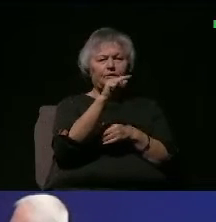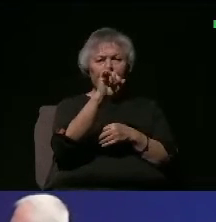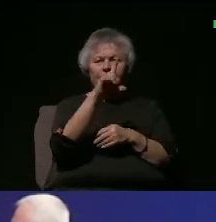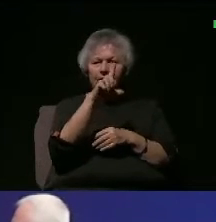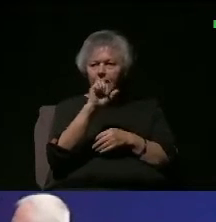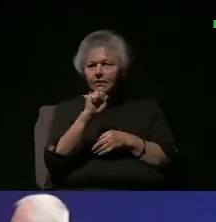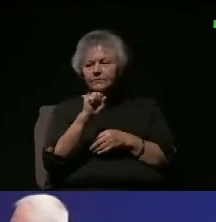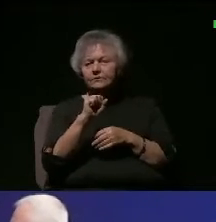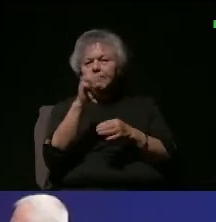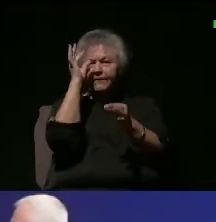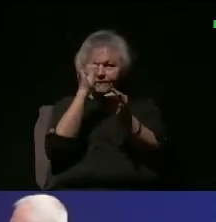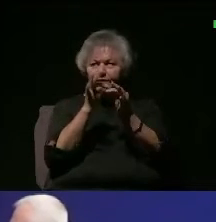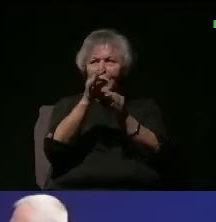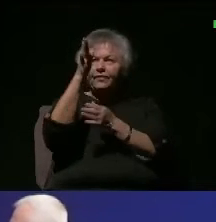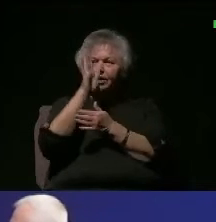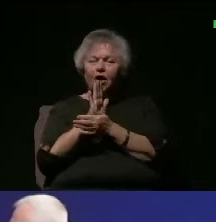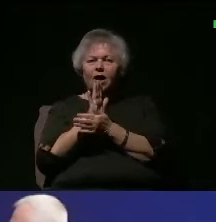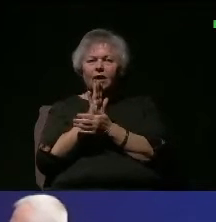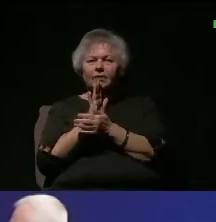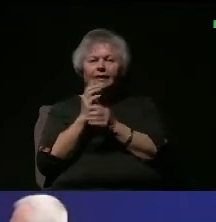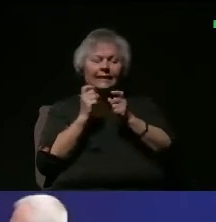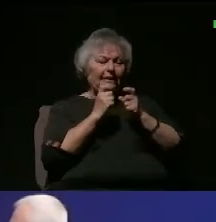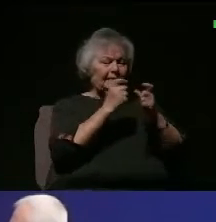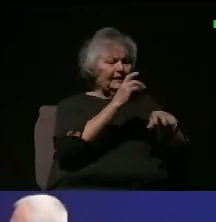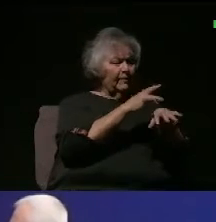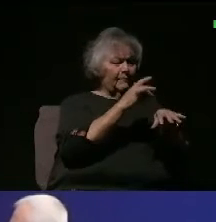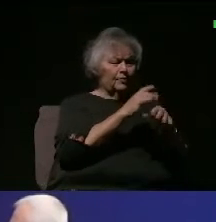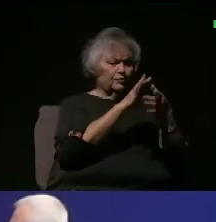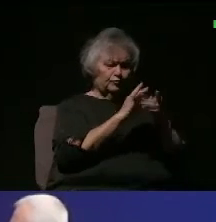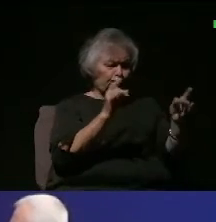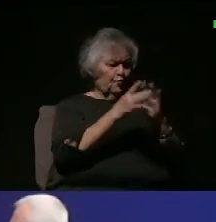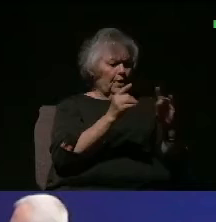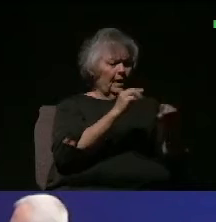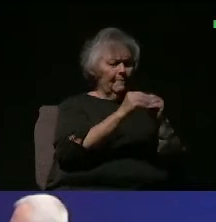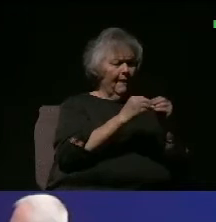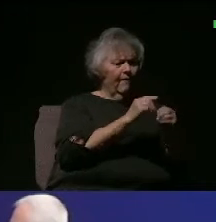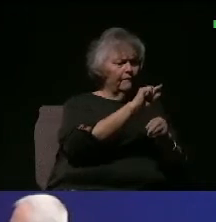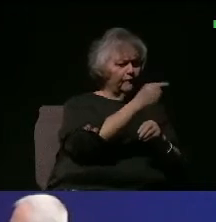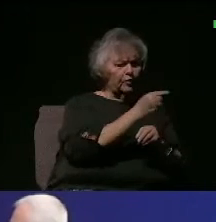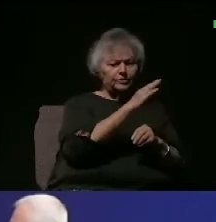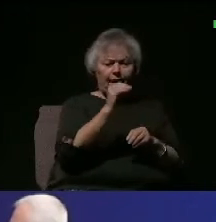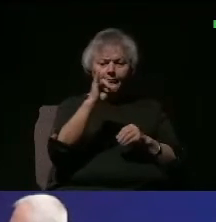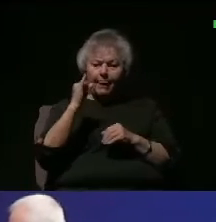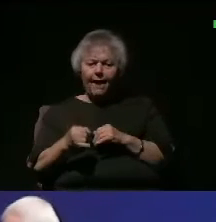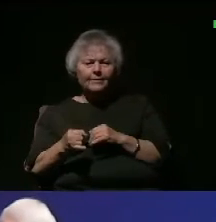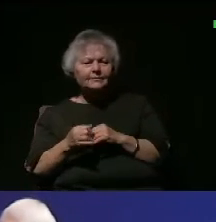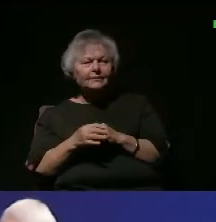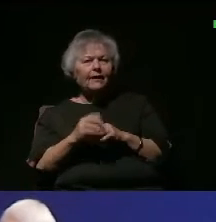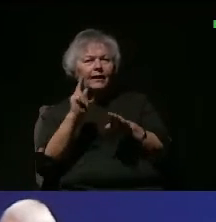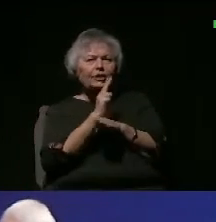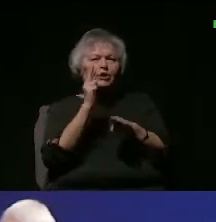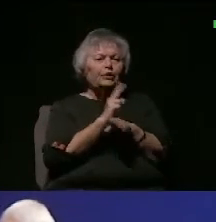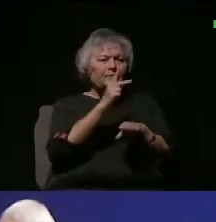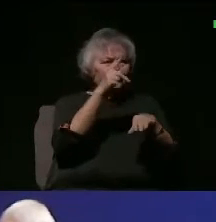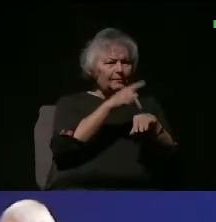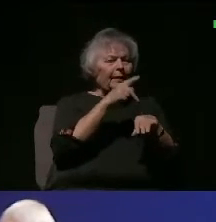so here he's kind of given Peter this whole story about the first and the last, and then he uses Peter in Acts to